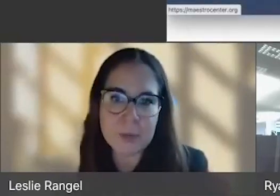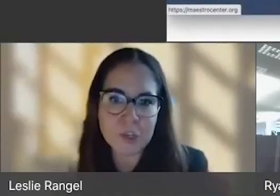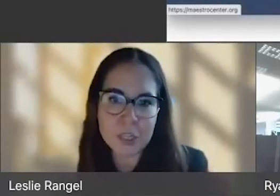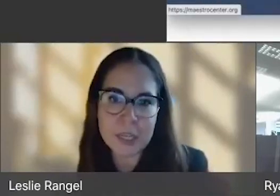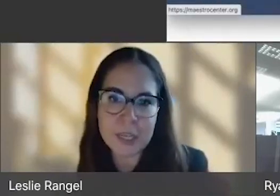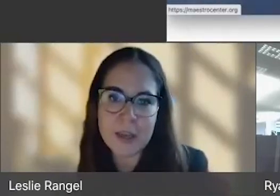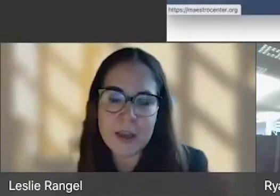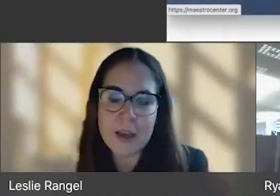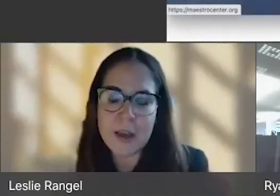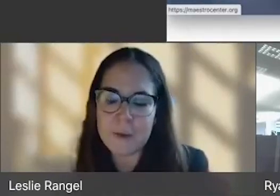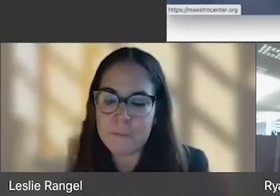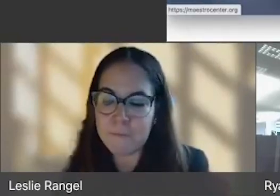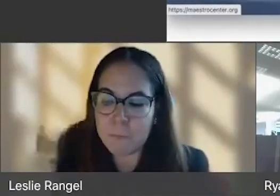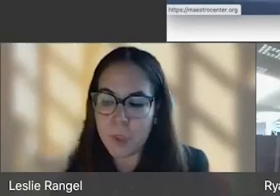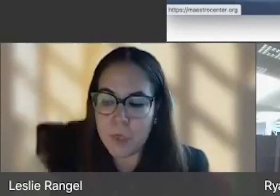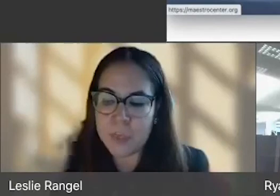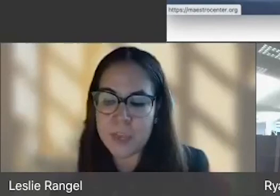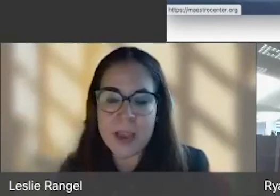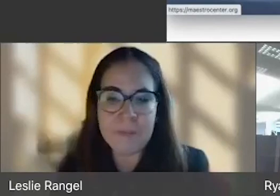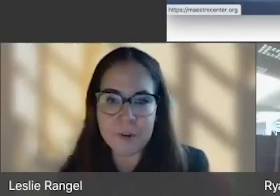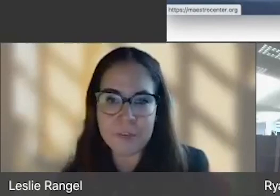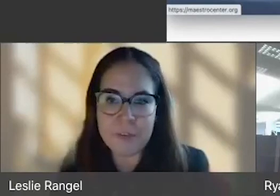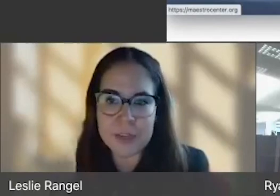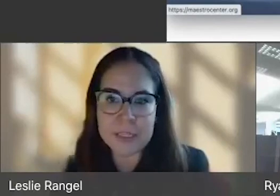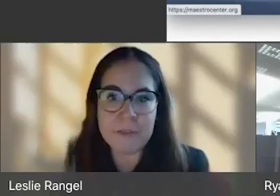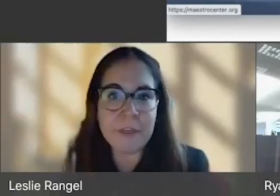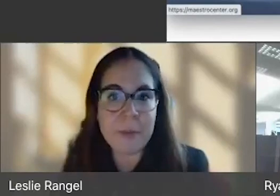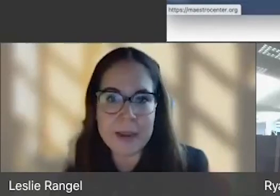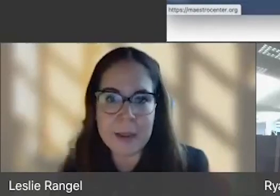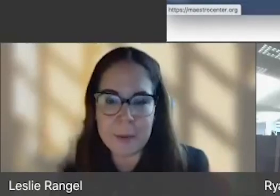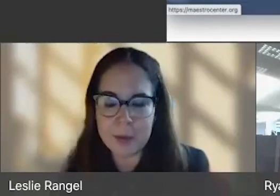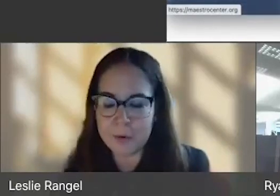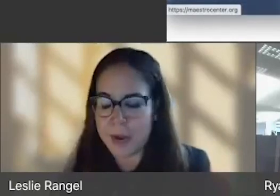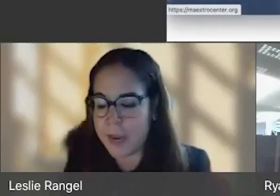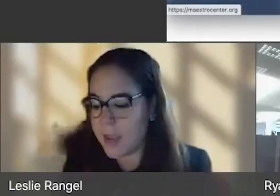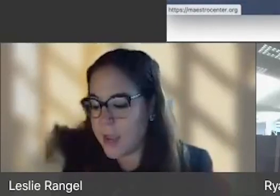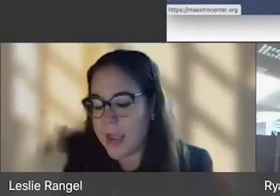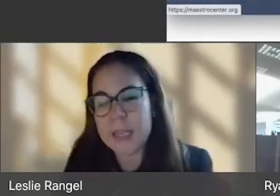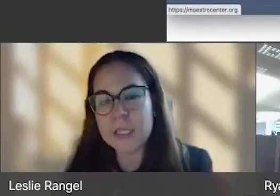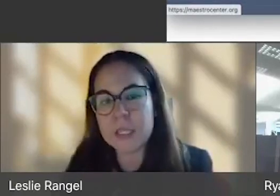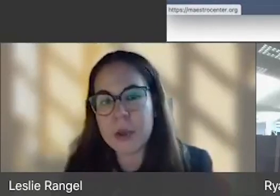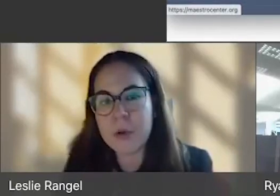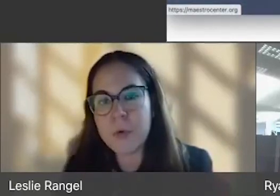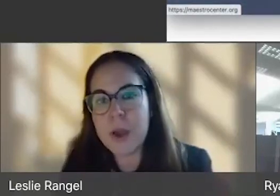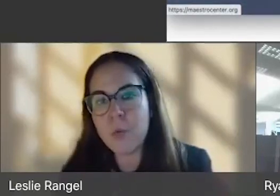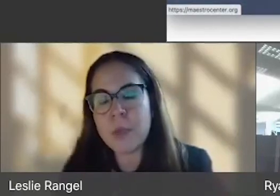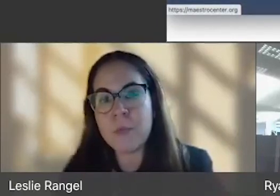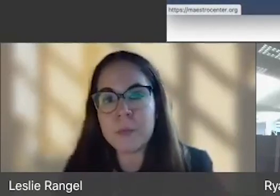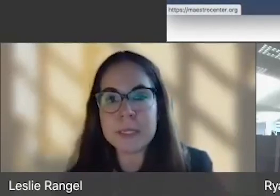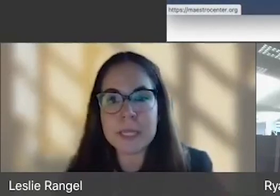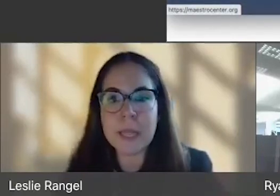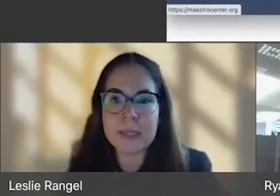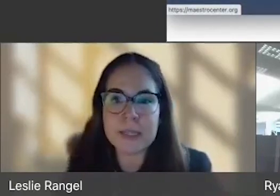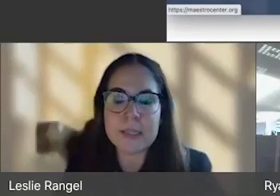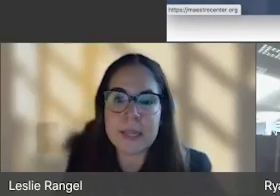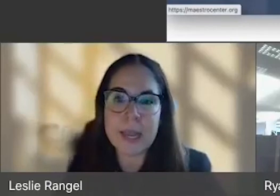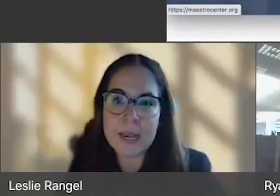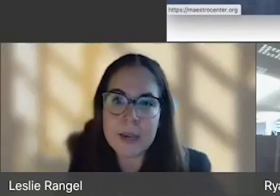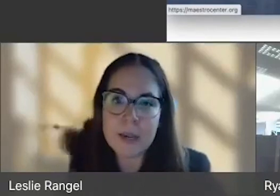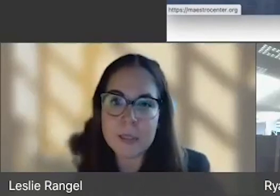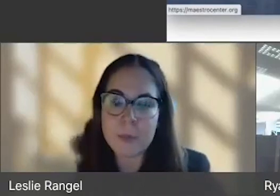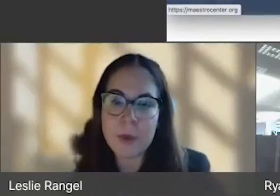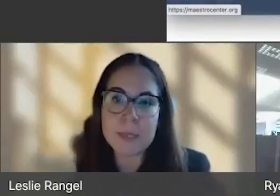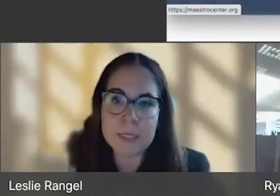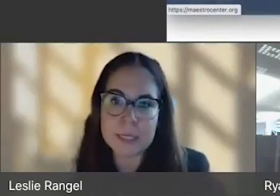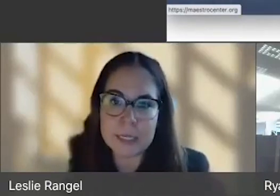and especially the after effects of the pandemic, right? And so we will be selecting